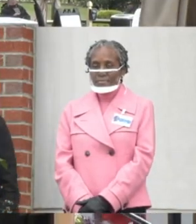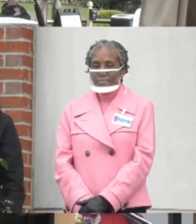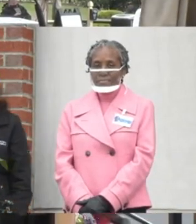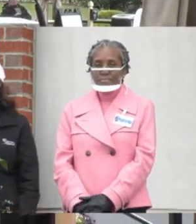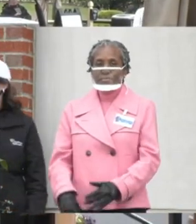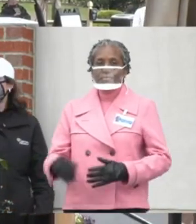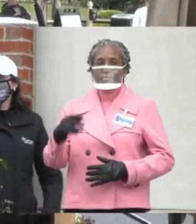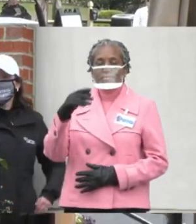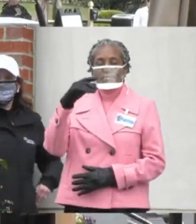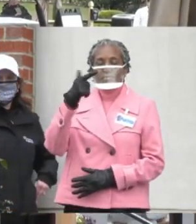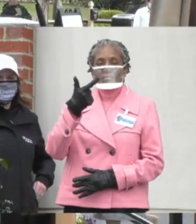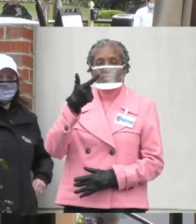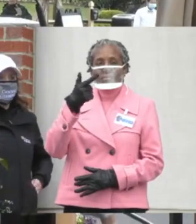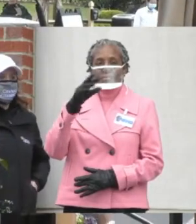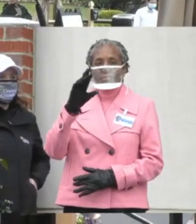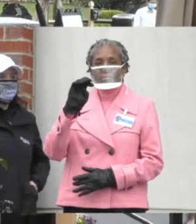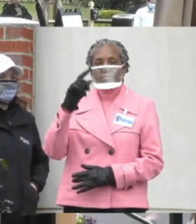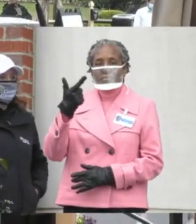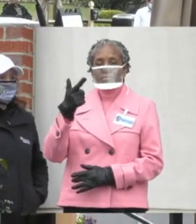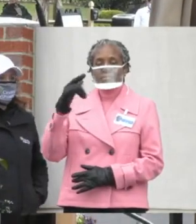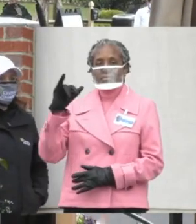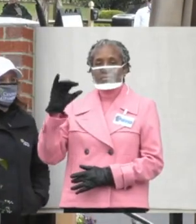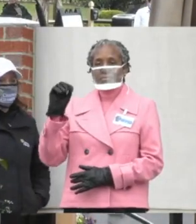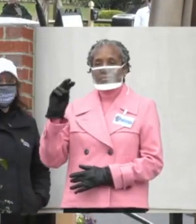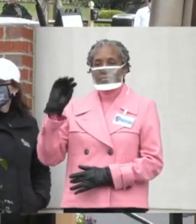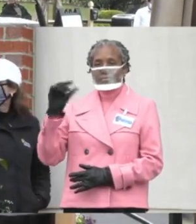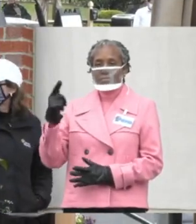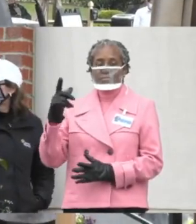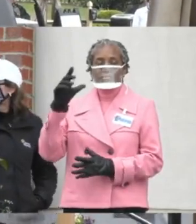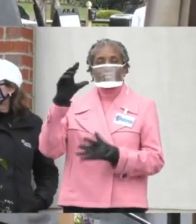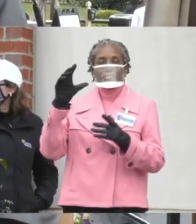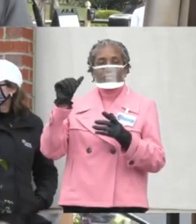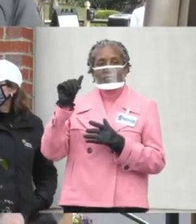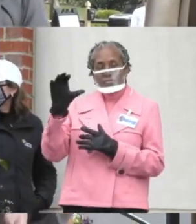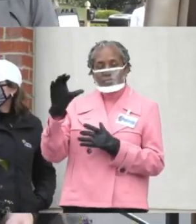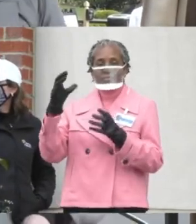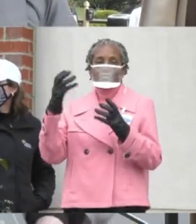Reagan Young, Air Conditioning, Heating, and Refrigeration Technology.